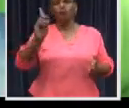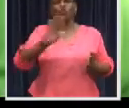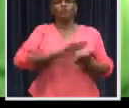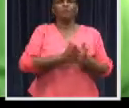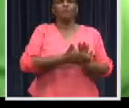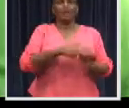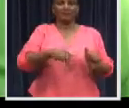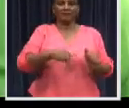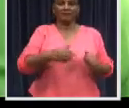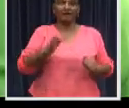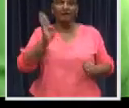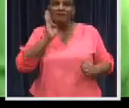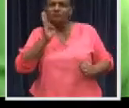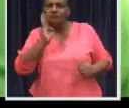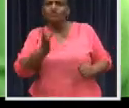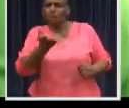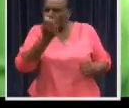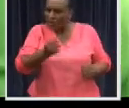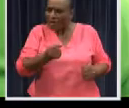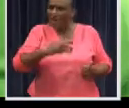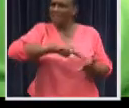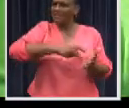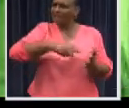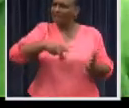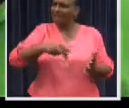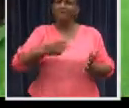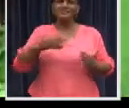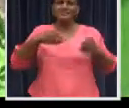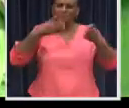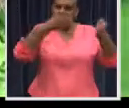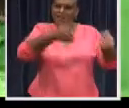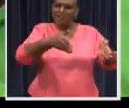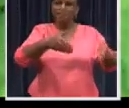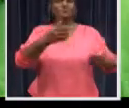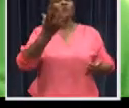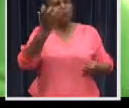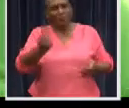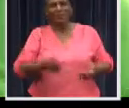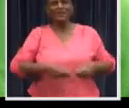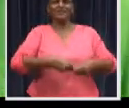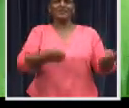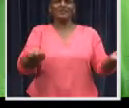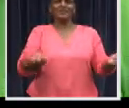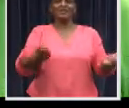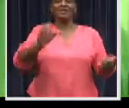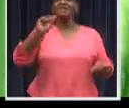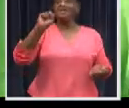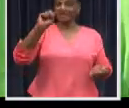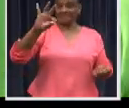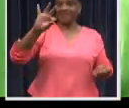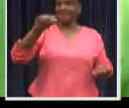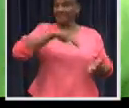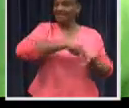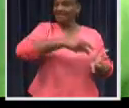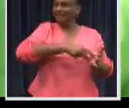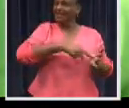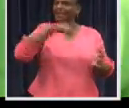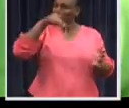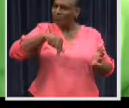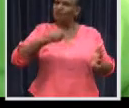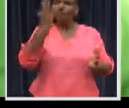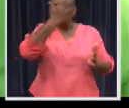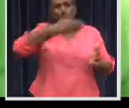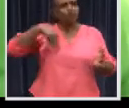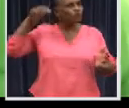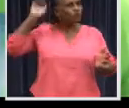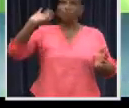the request, he did not hesitate for a moment to offer the public this entertainment. He also finds it important that the set dance